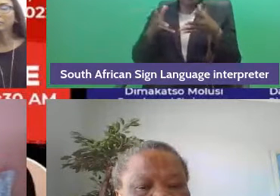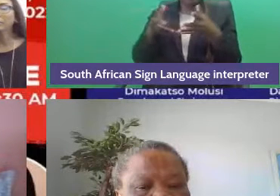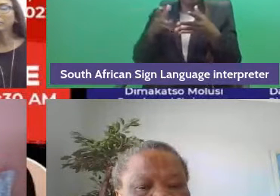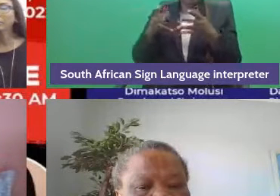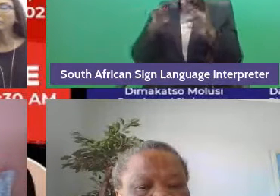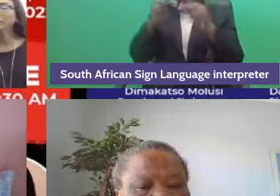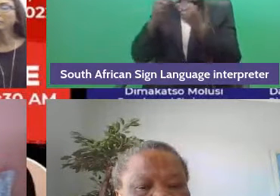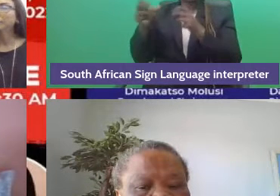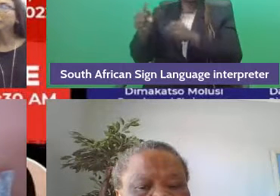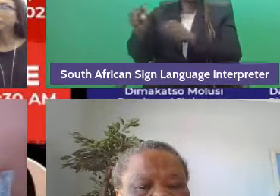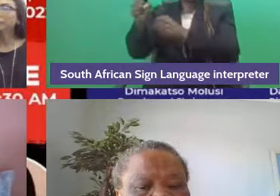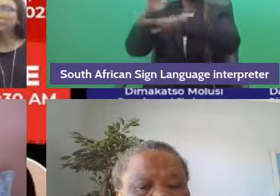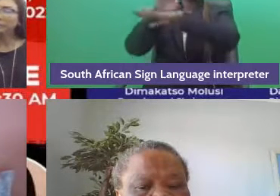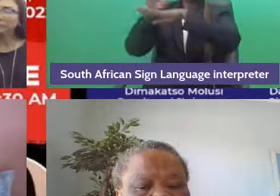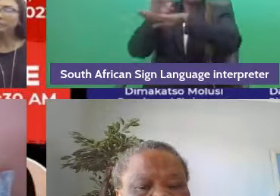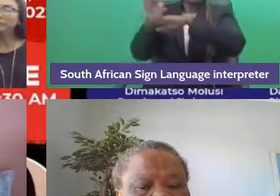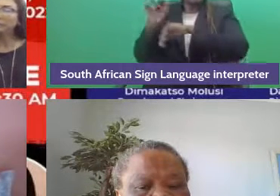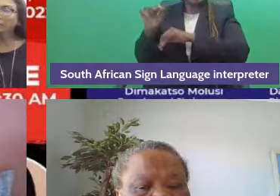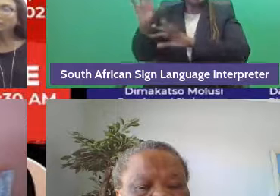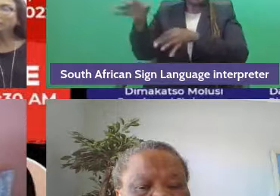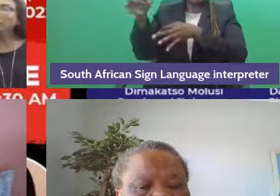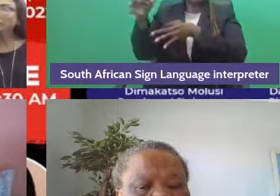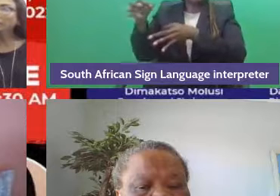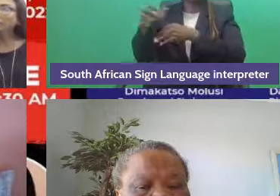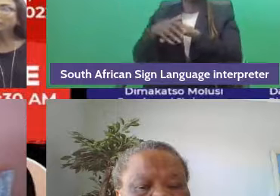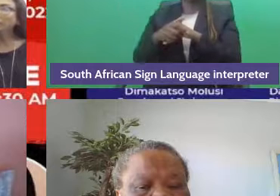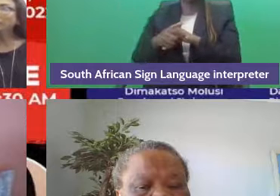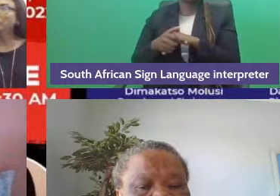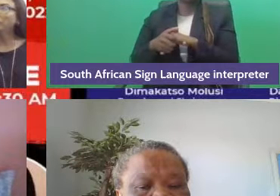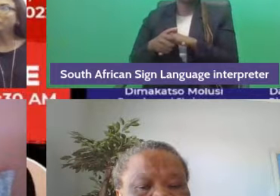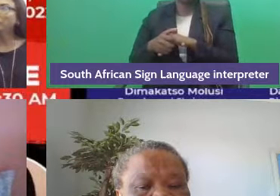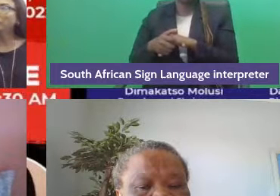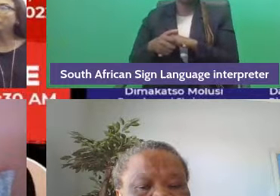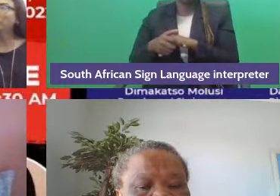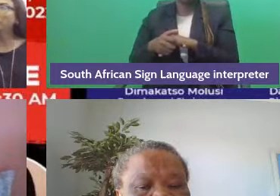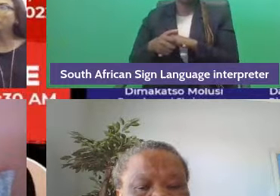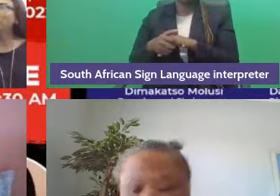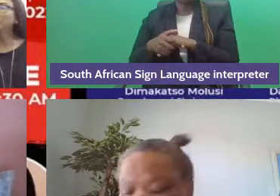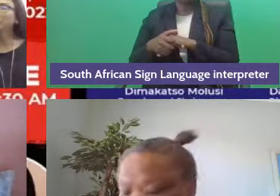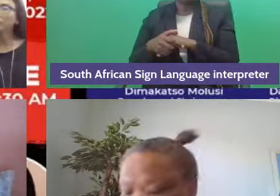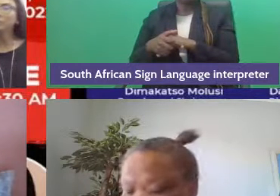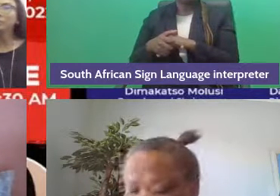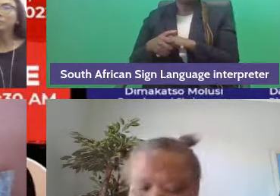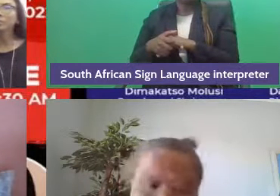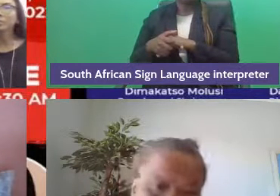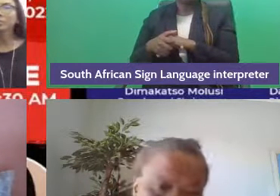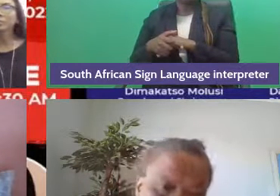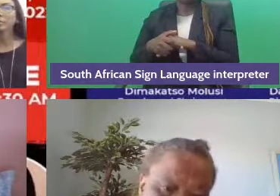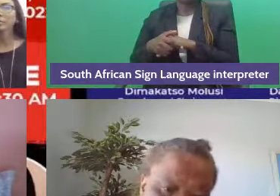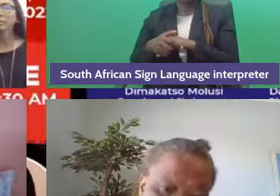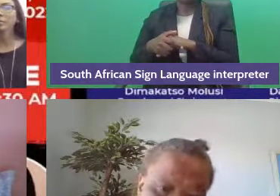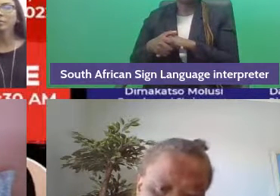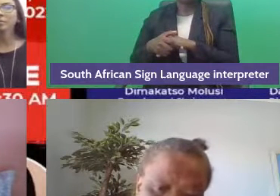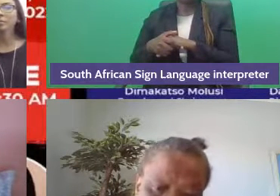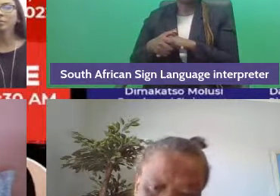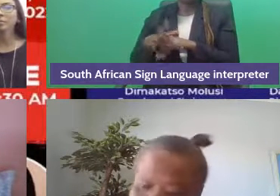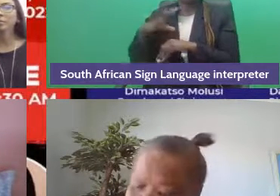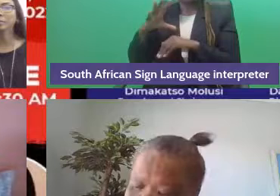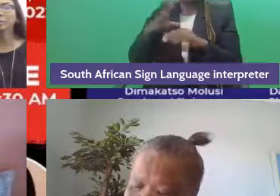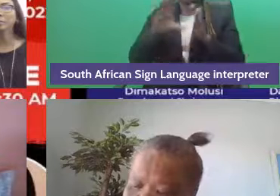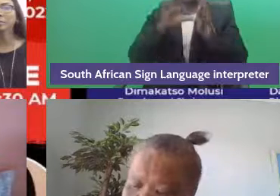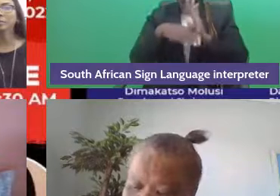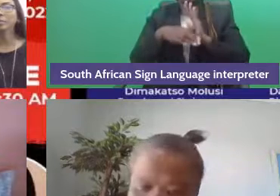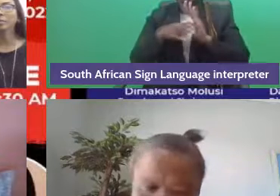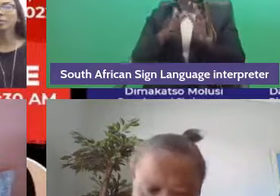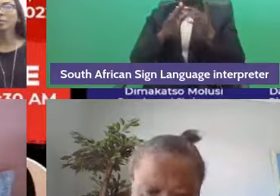Strategic Plan. So disability actually is impacted across all the pillars 1 through